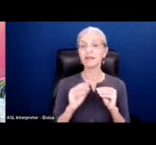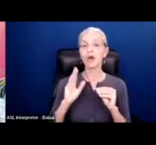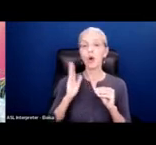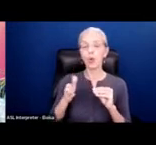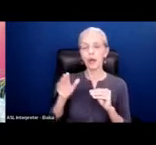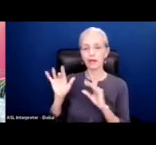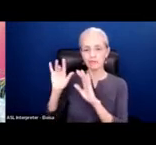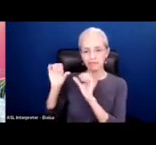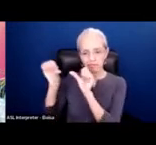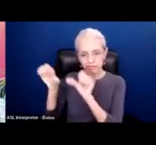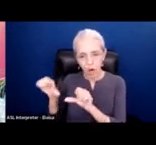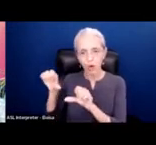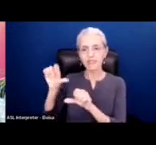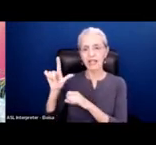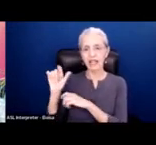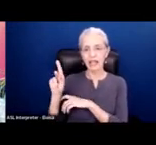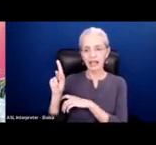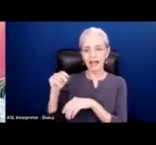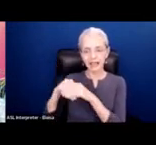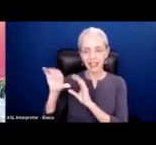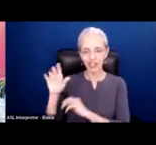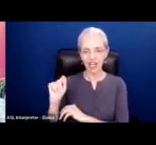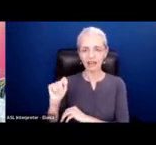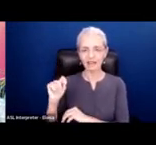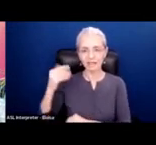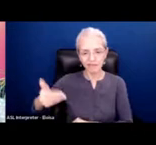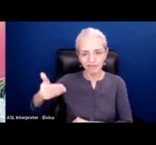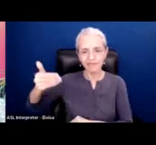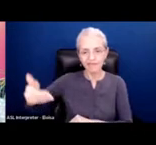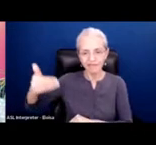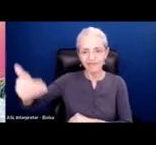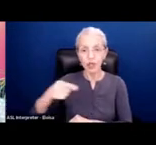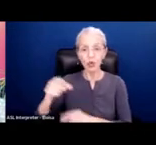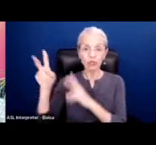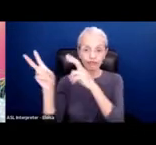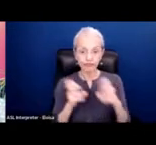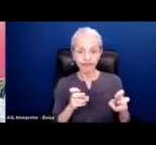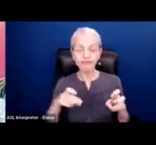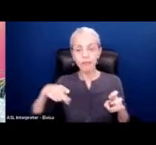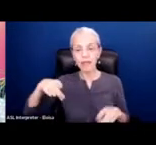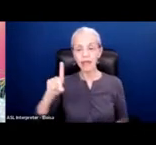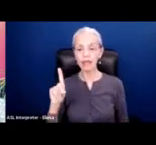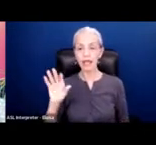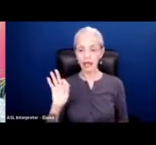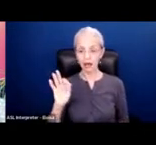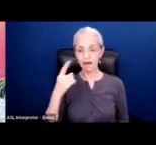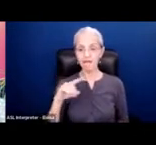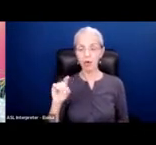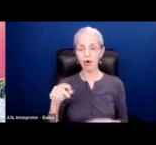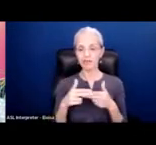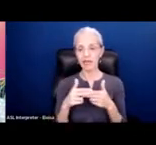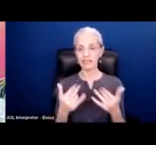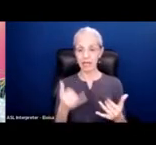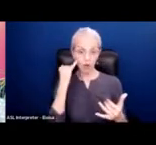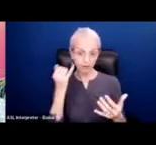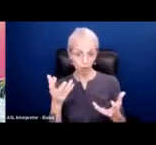don't see them when you scroll up, Sashka will put those in periodically. You're welcome to download a PDF of these slides now